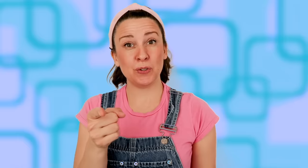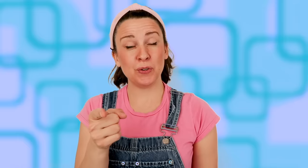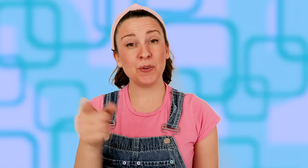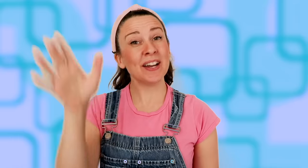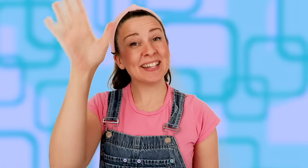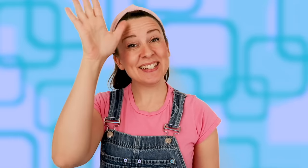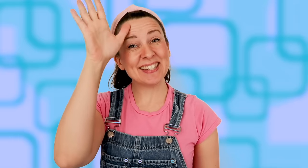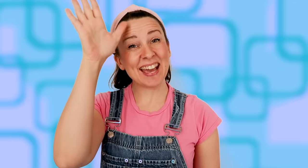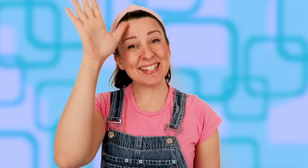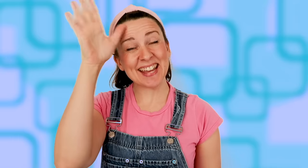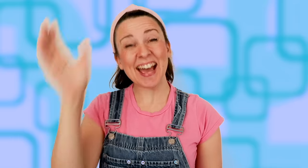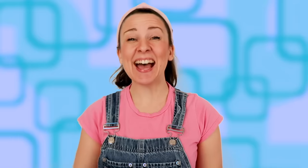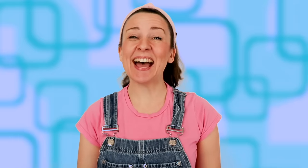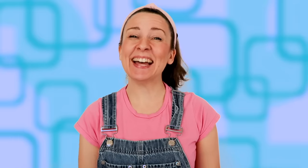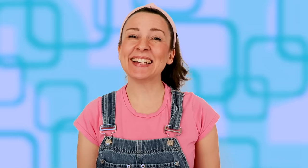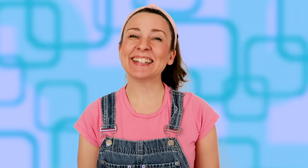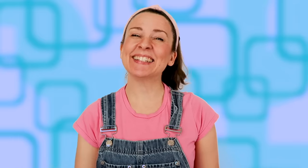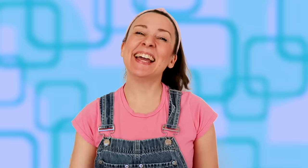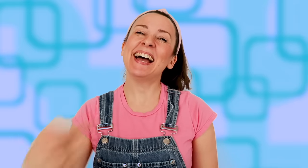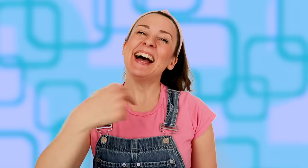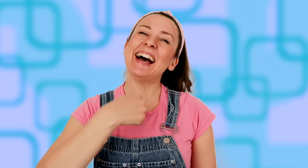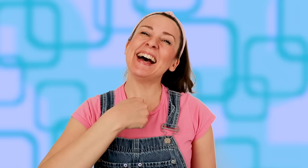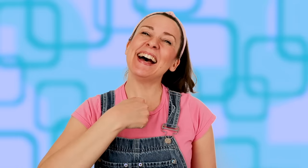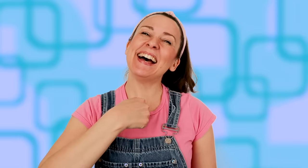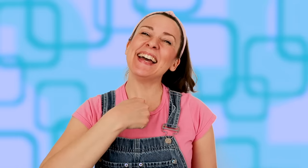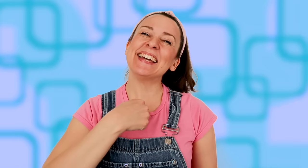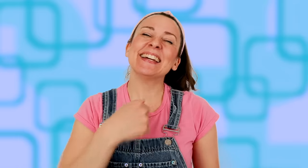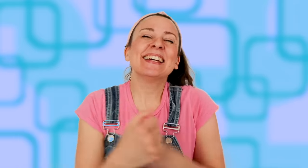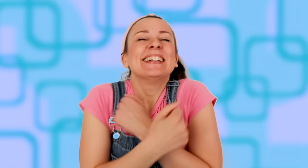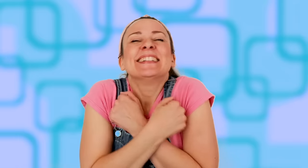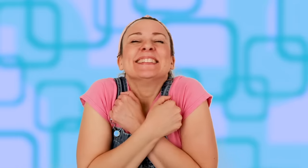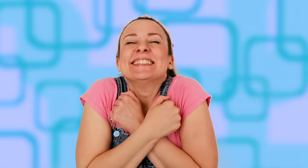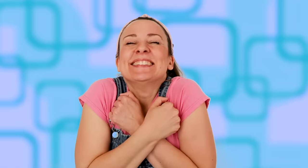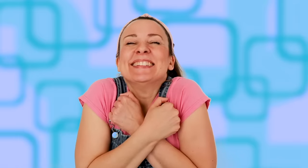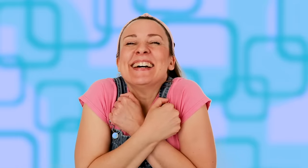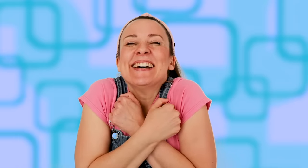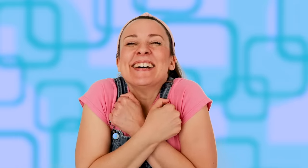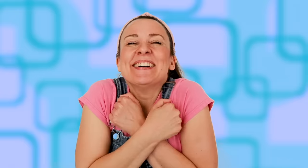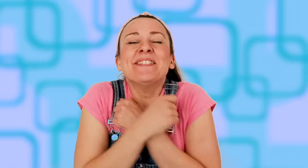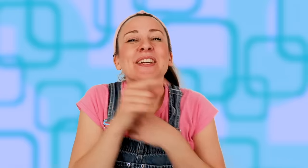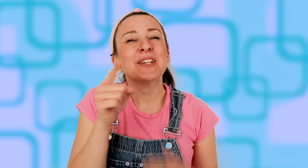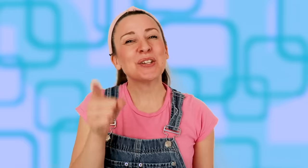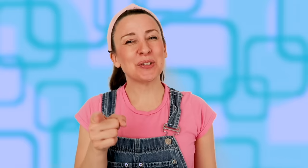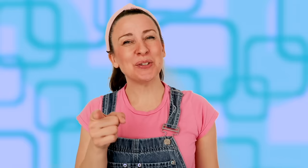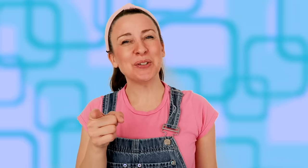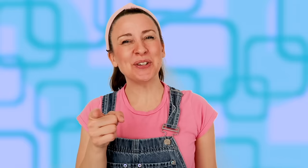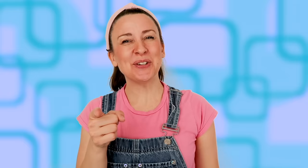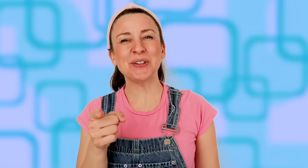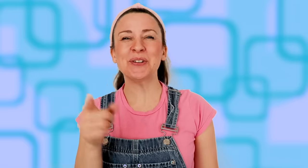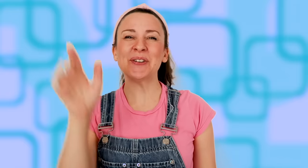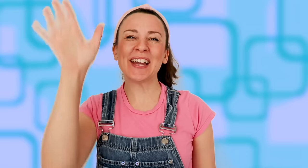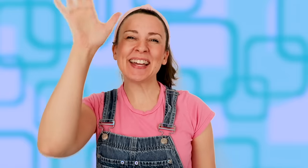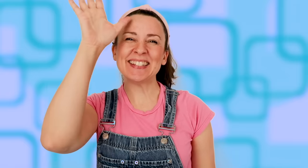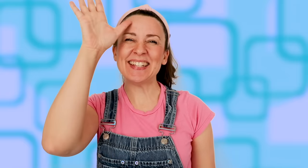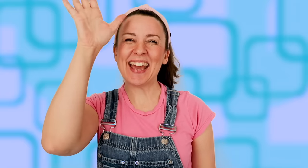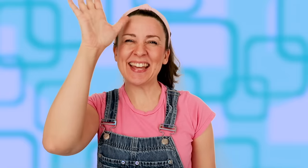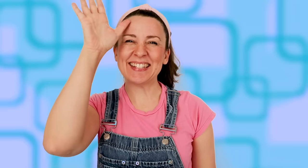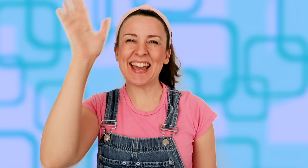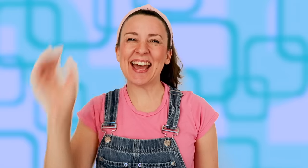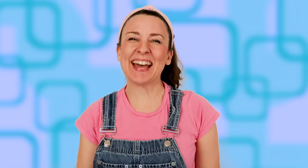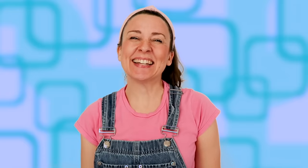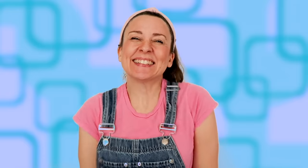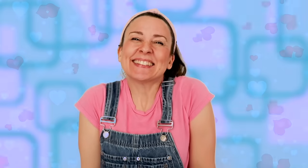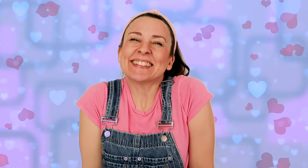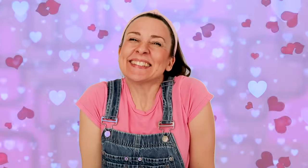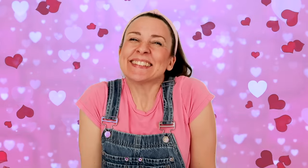you, Dada. I love you,